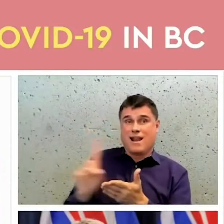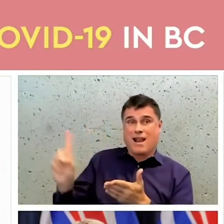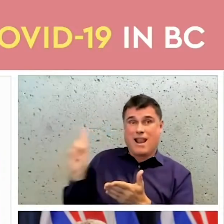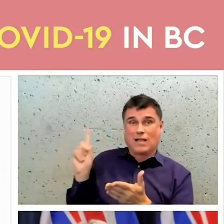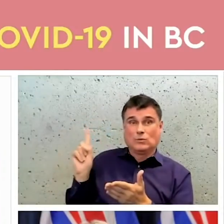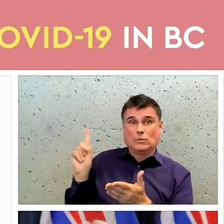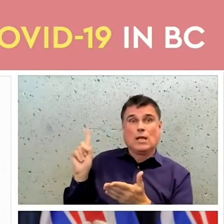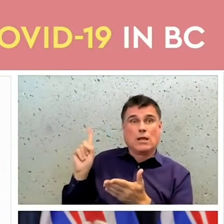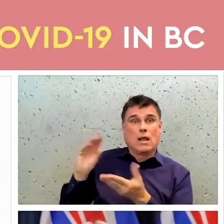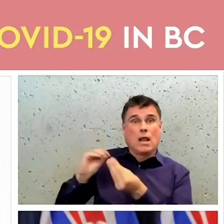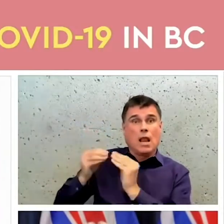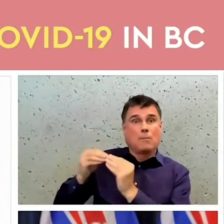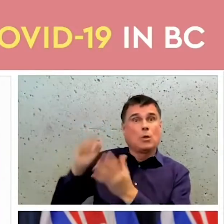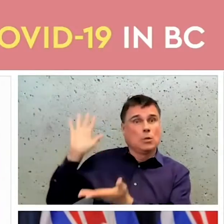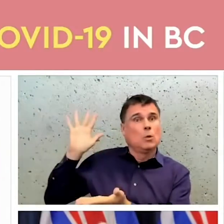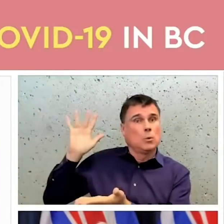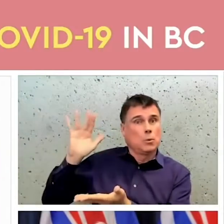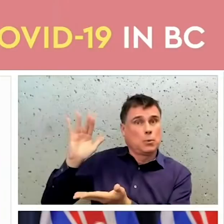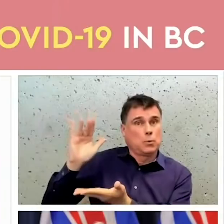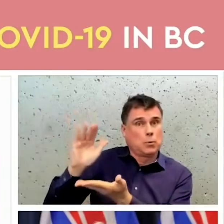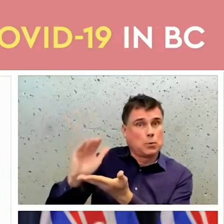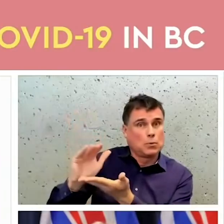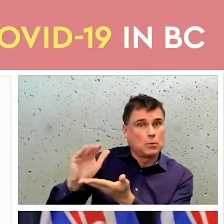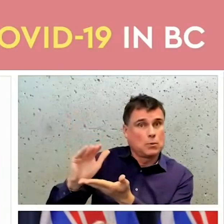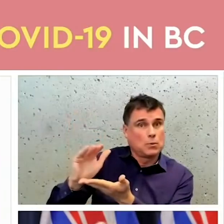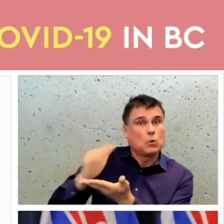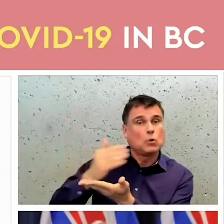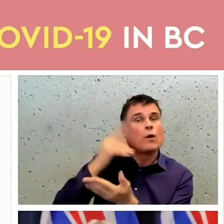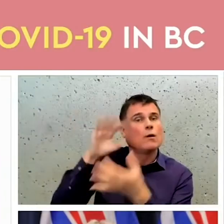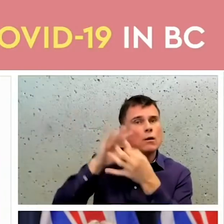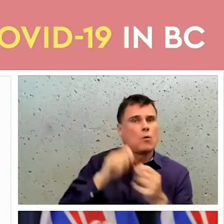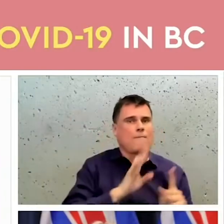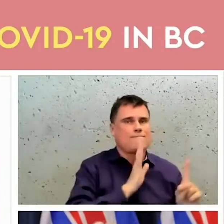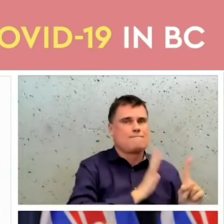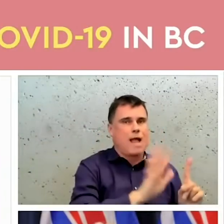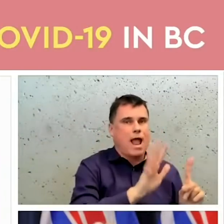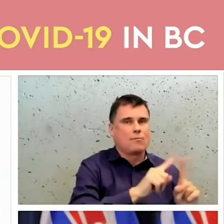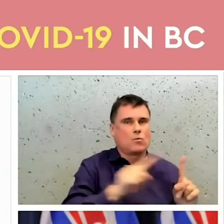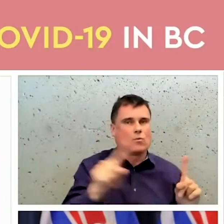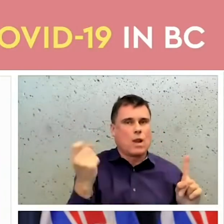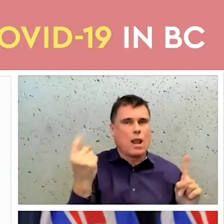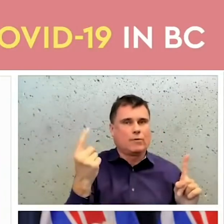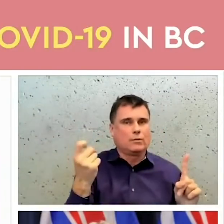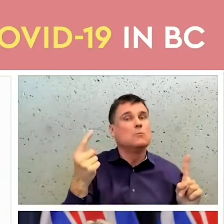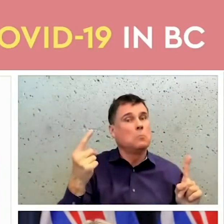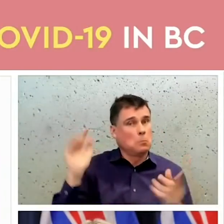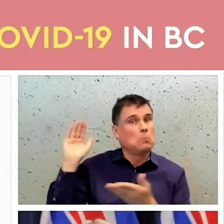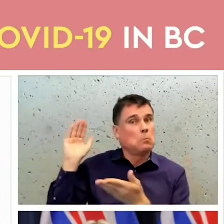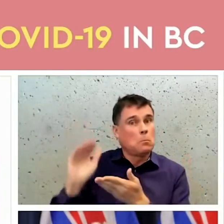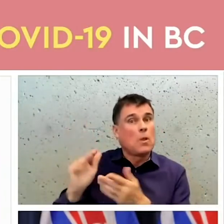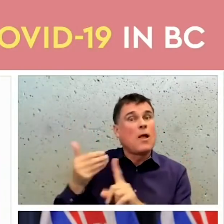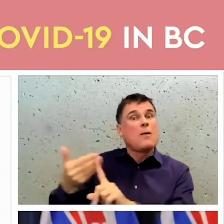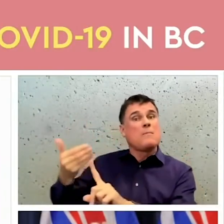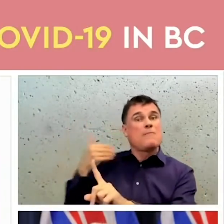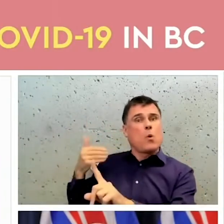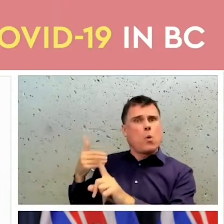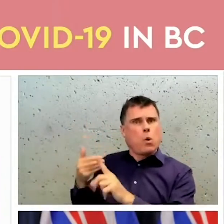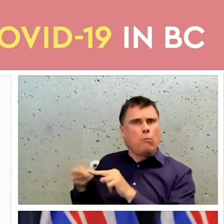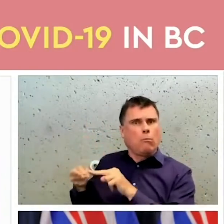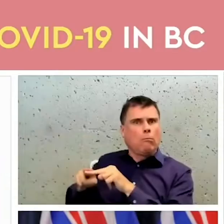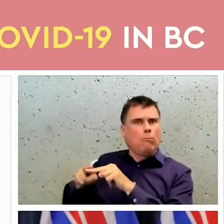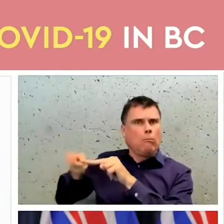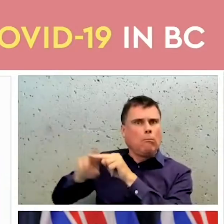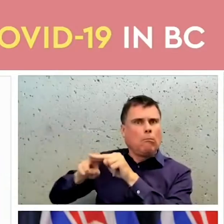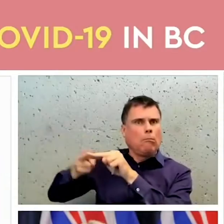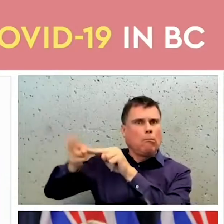in the 5 to 11 age group. As you will remember from our previous reports, that had been increasing quite a lot in the middle of September